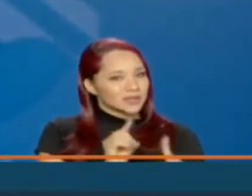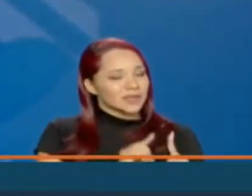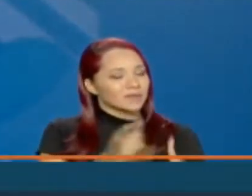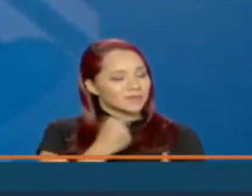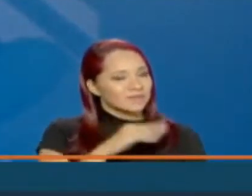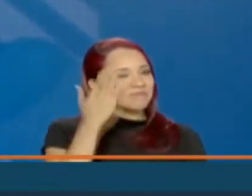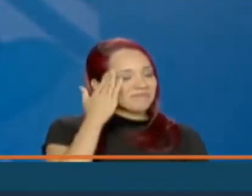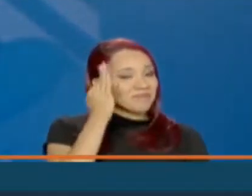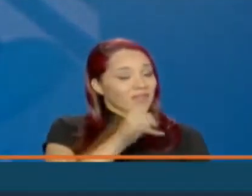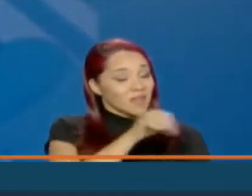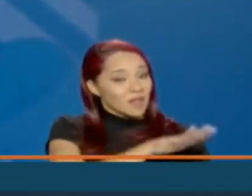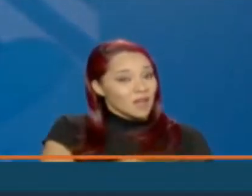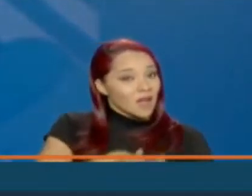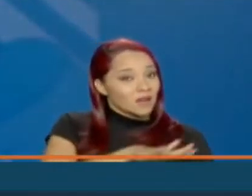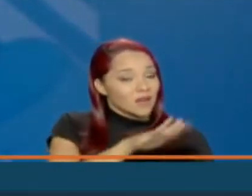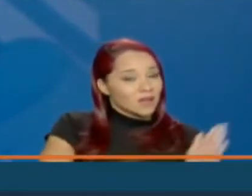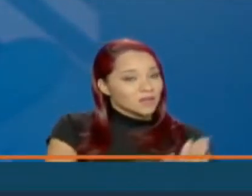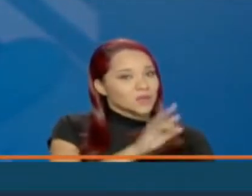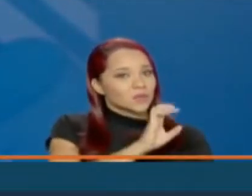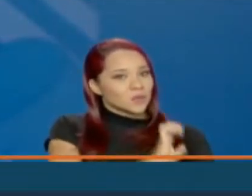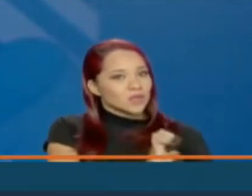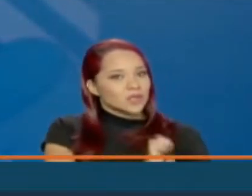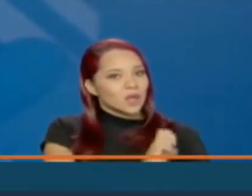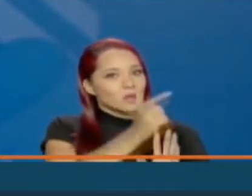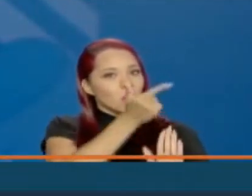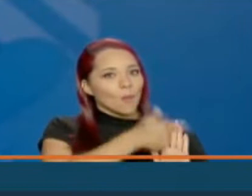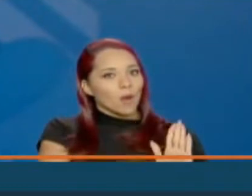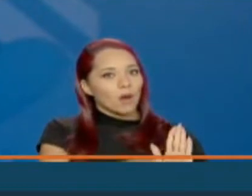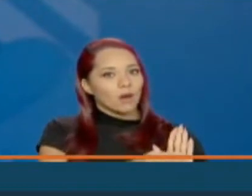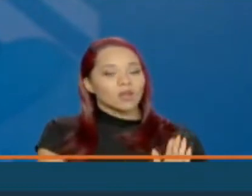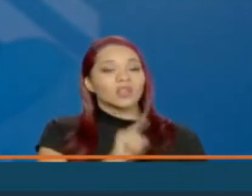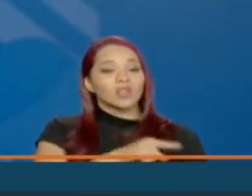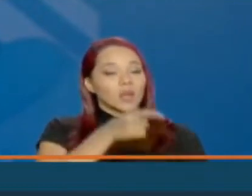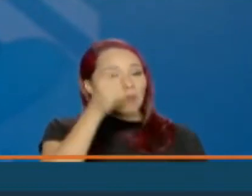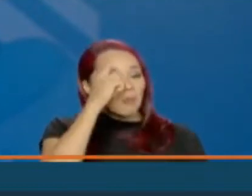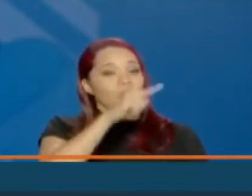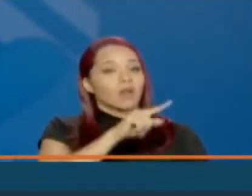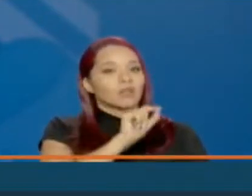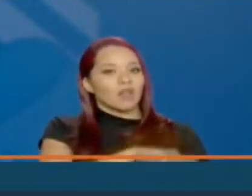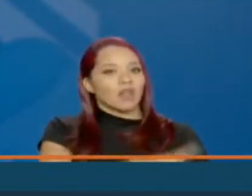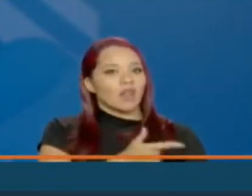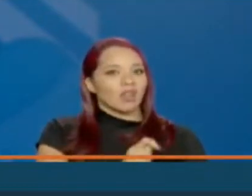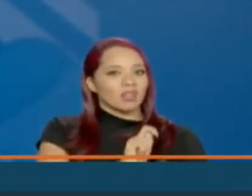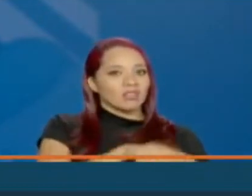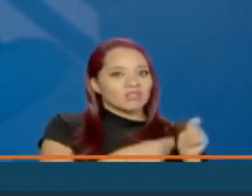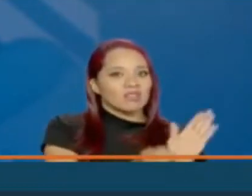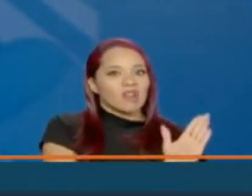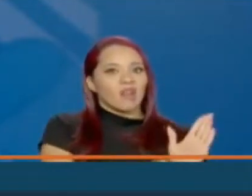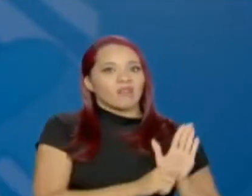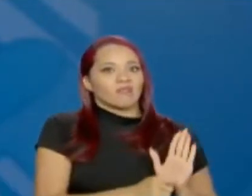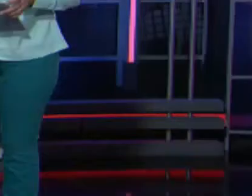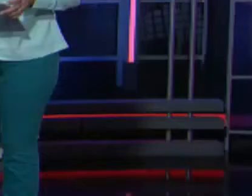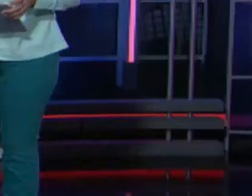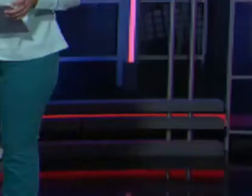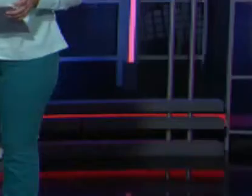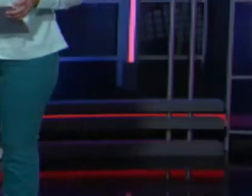Today, we had a confirmed case in the Yanomami, which concerns us a lot. This is a government concern for indigenous